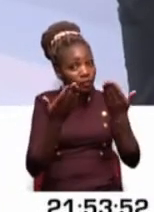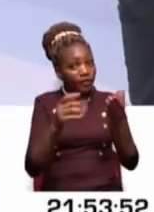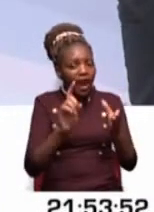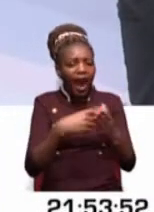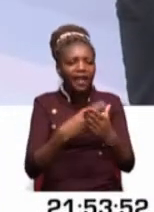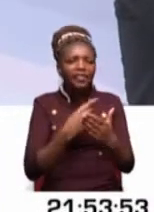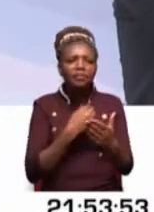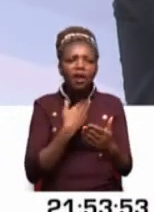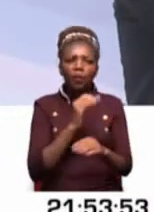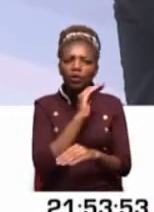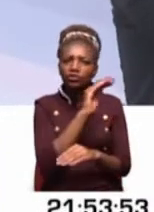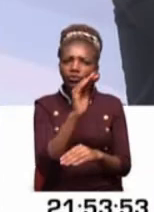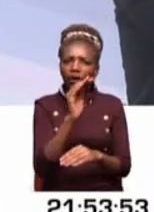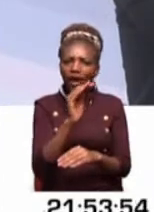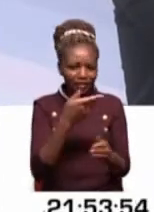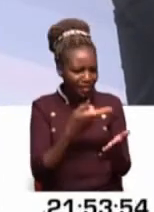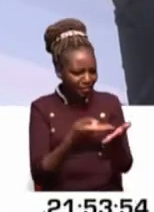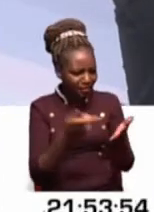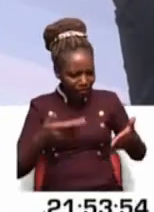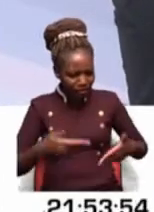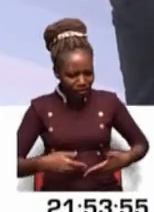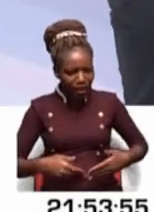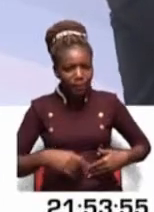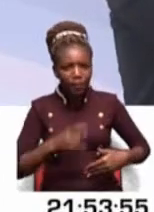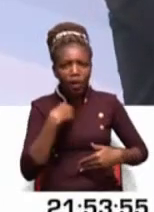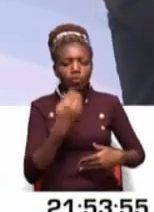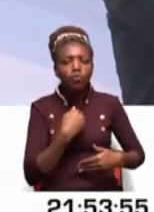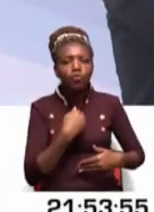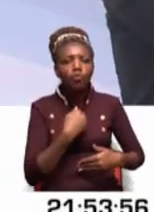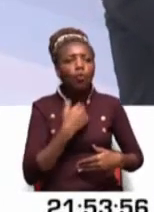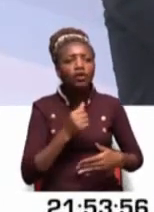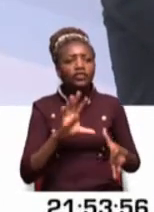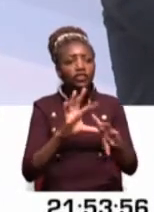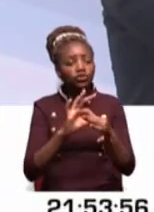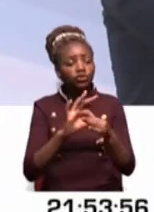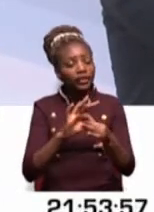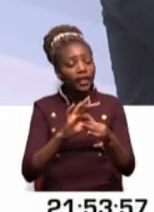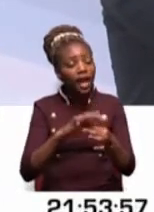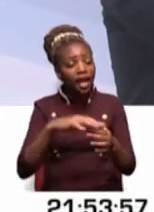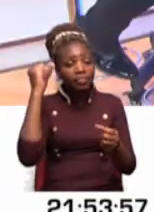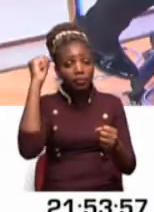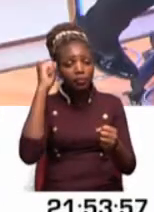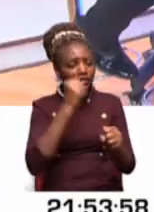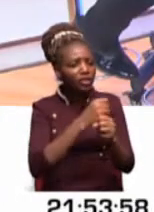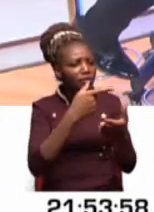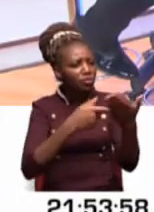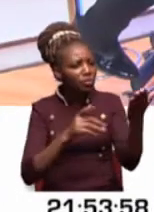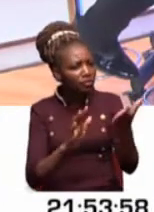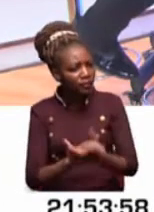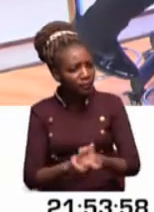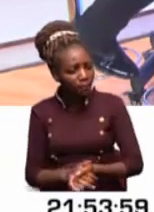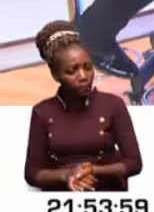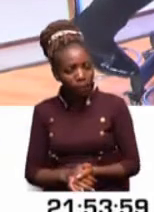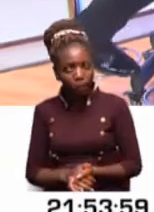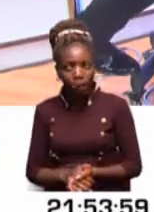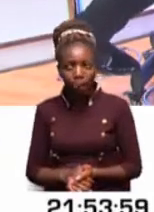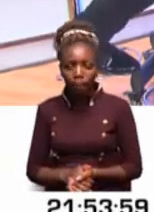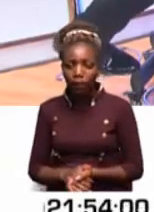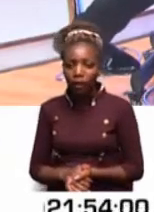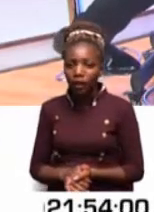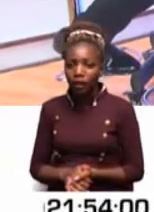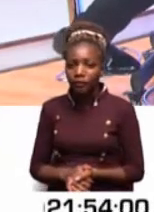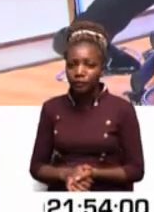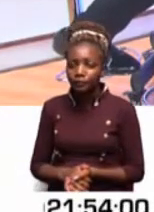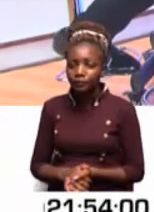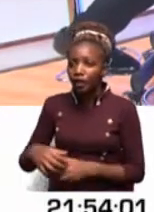question, what have these young people who have so much wanted to be in these positions done? Well, there's quite a number of